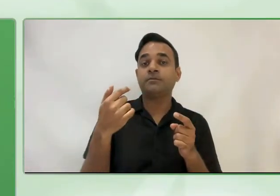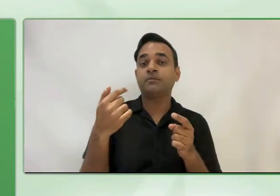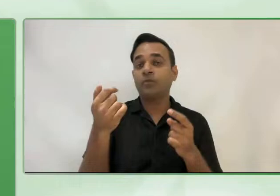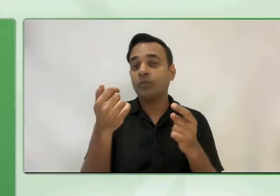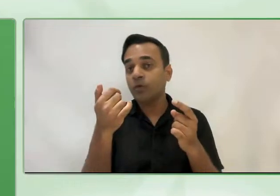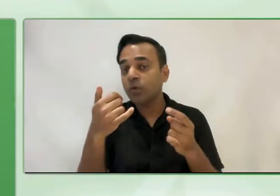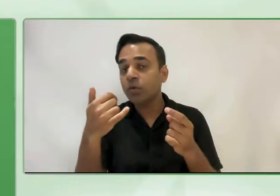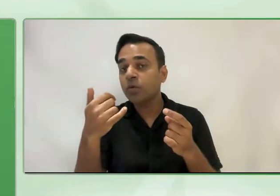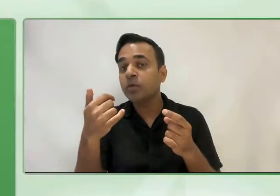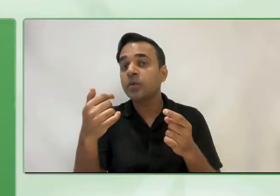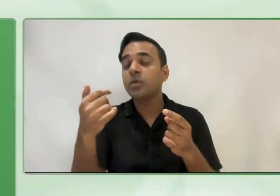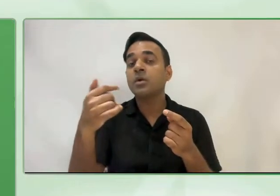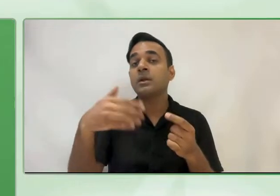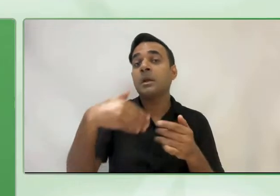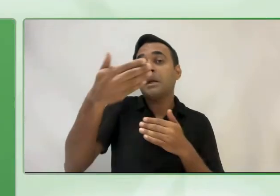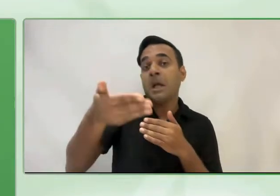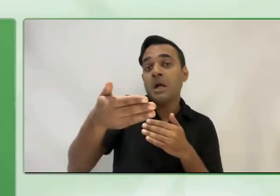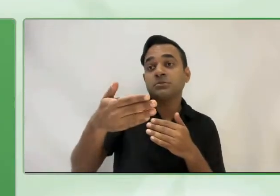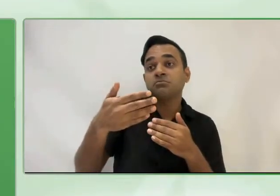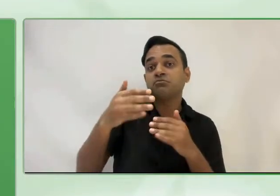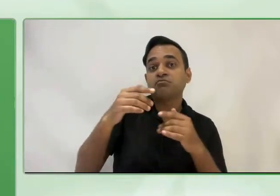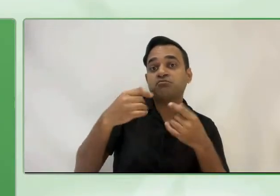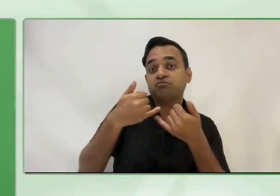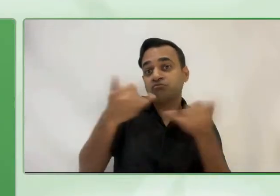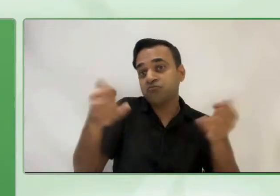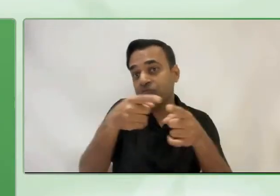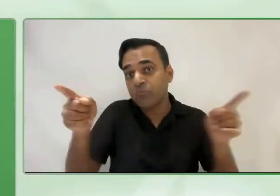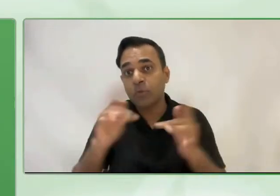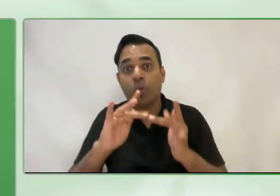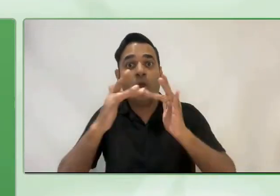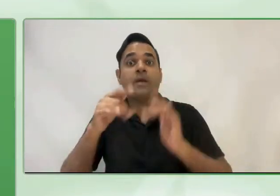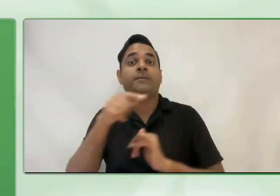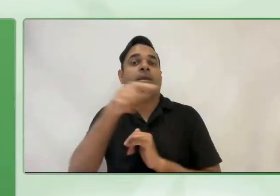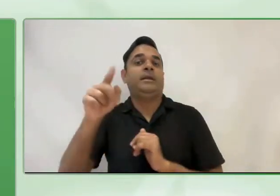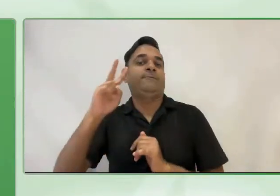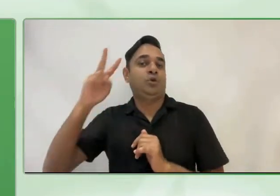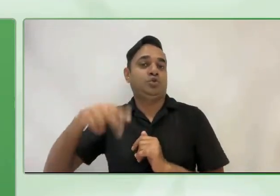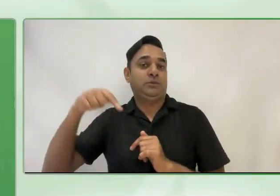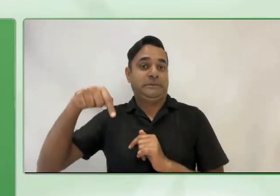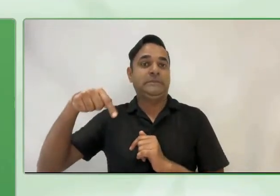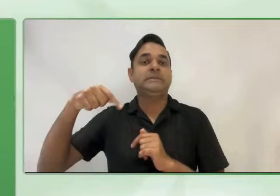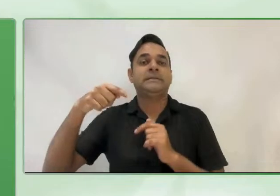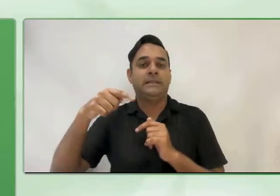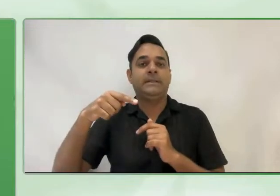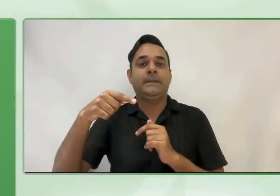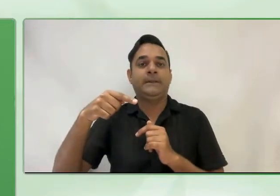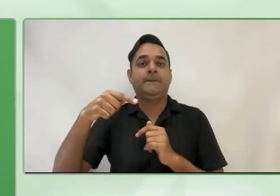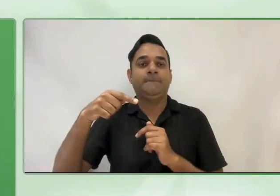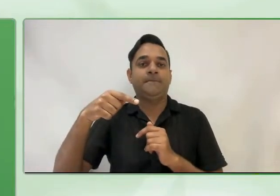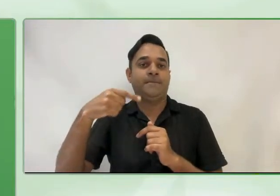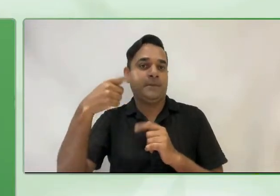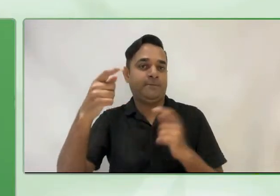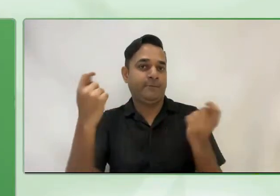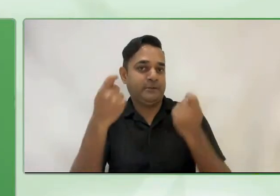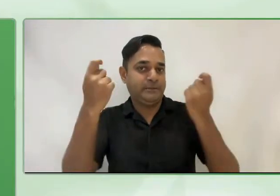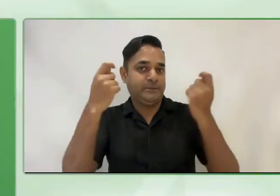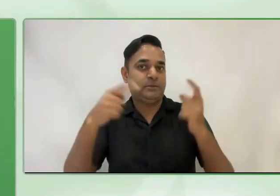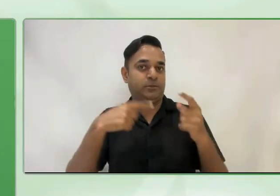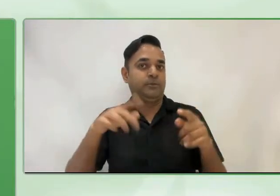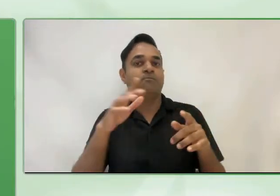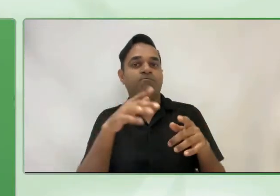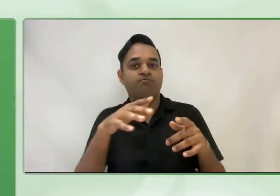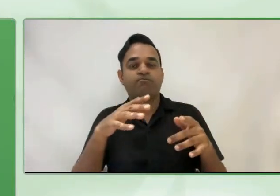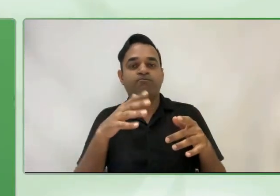that we launched recently, where we invite all the innovation ecosystem and startup ecosystem from Vienna